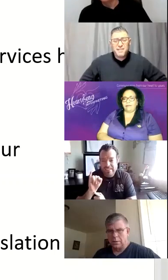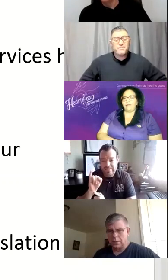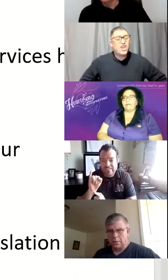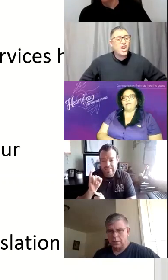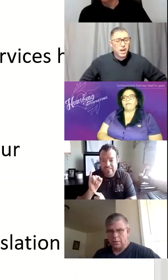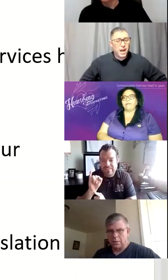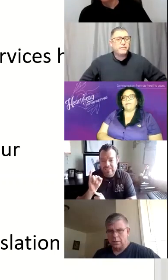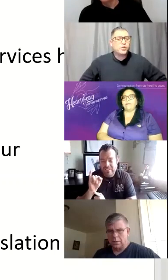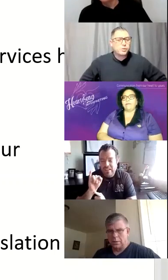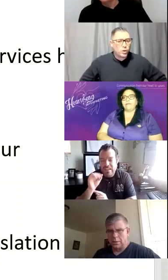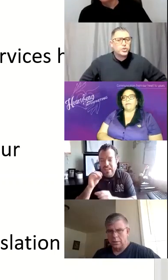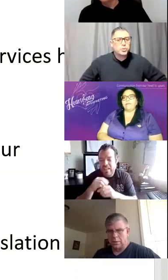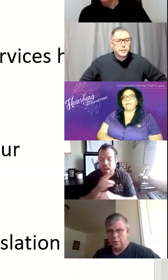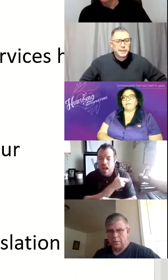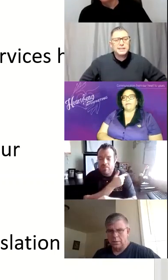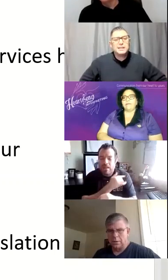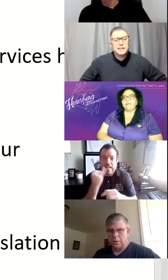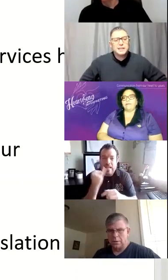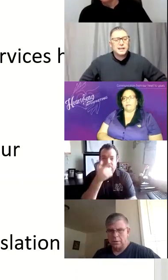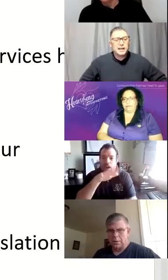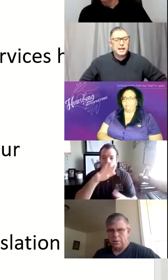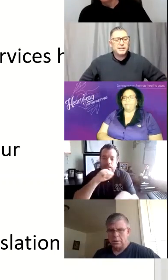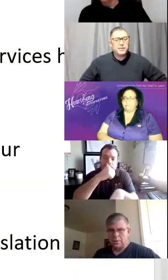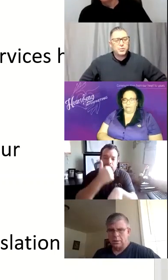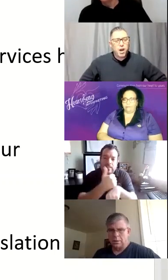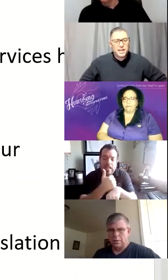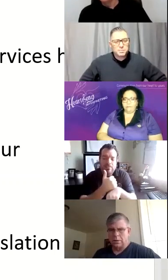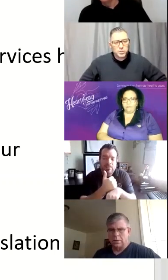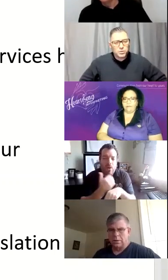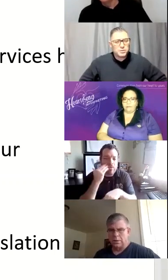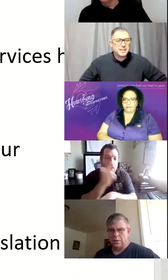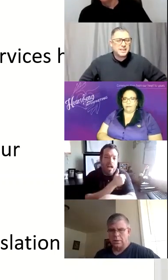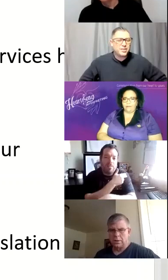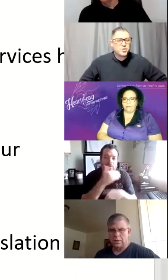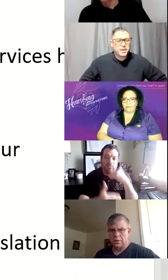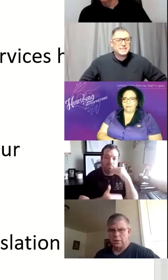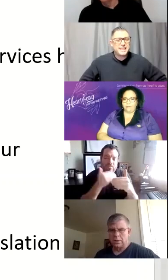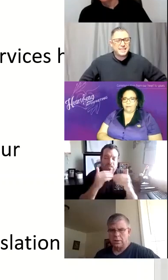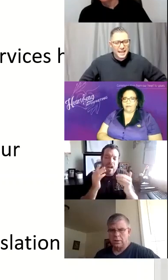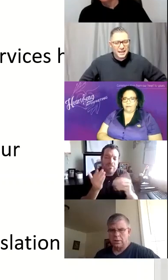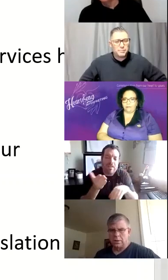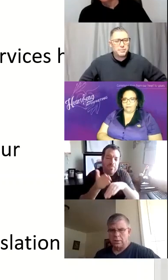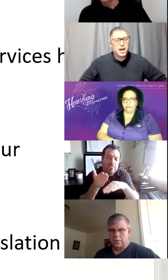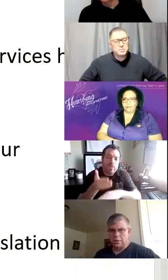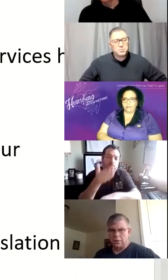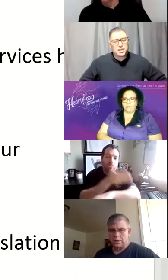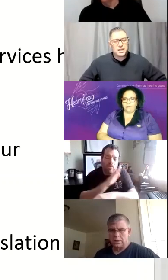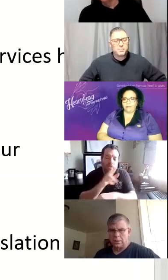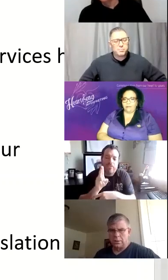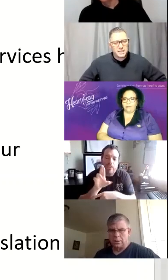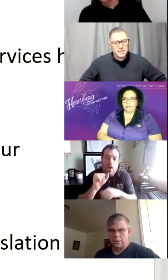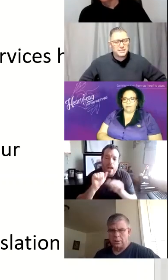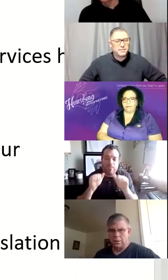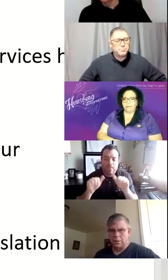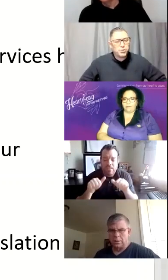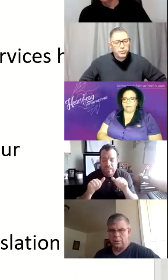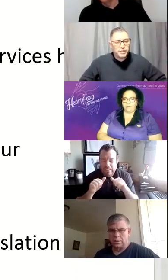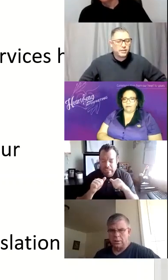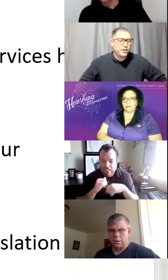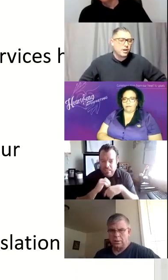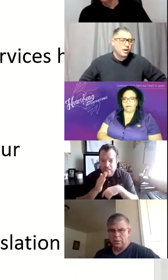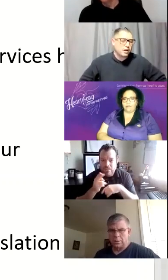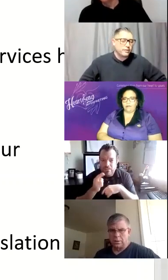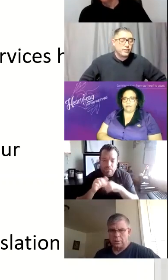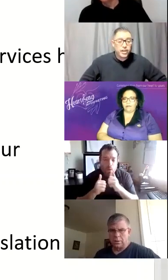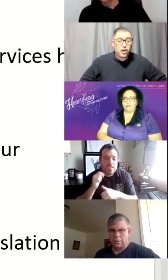mostly BRI, video remote interpreting, through the hospitals. They're trying to set that up. The hospitals are kind of in a process of improving